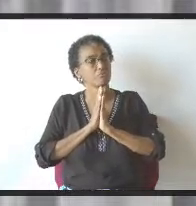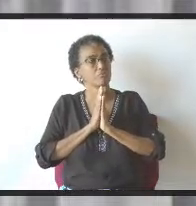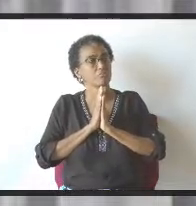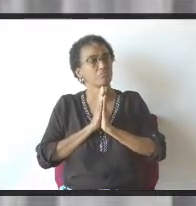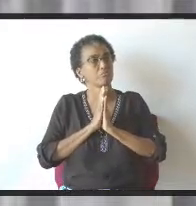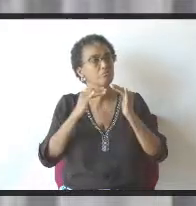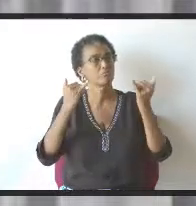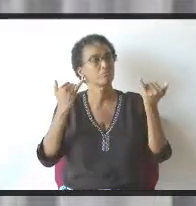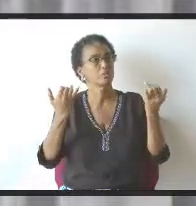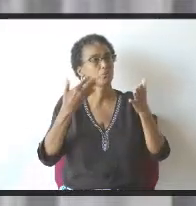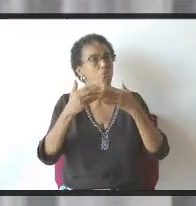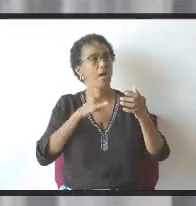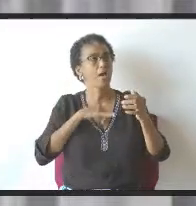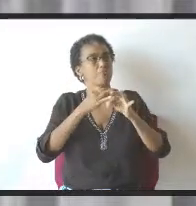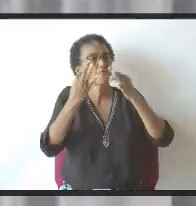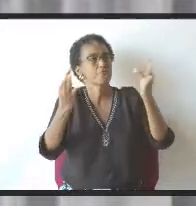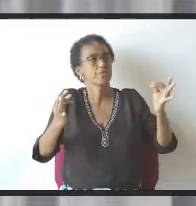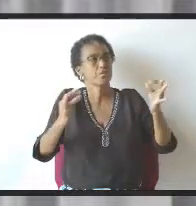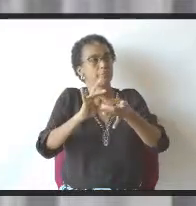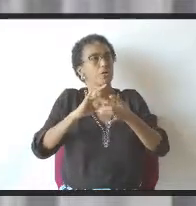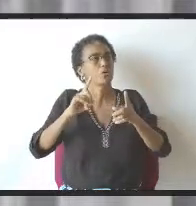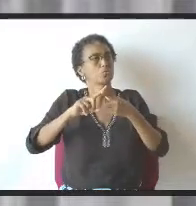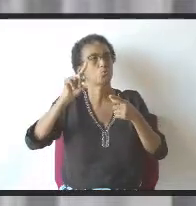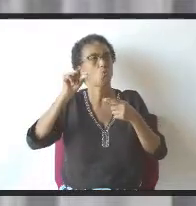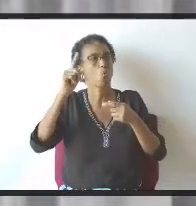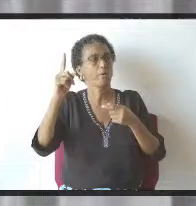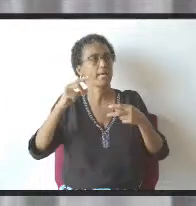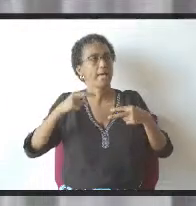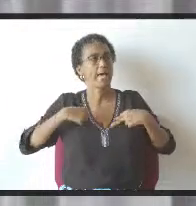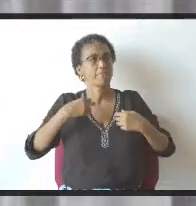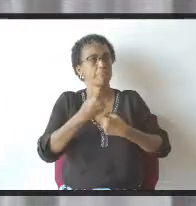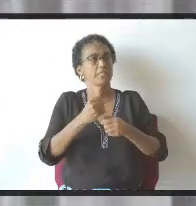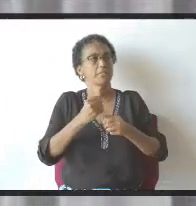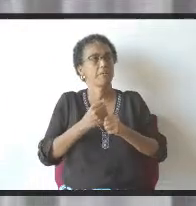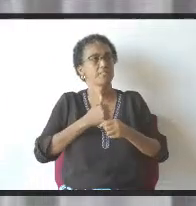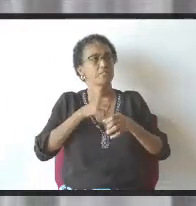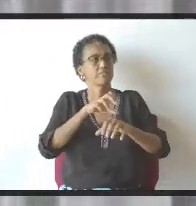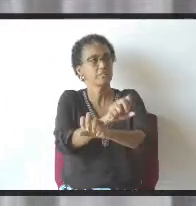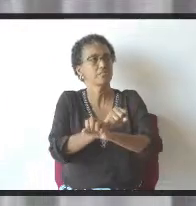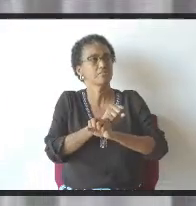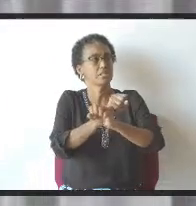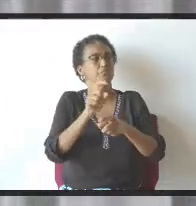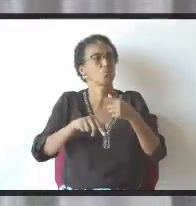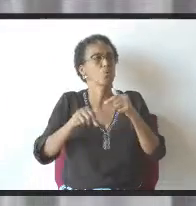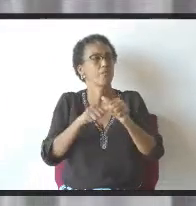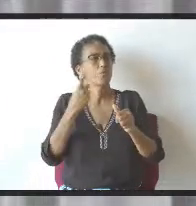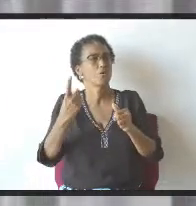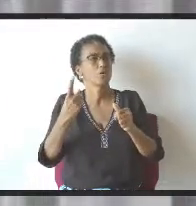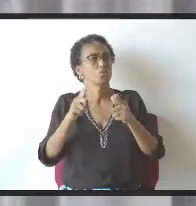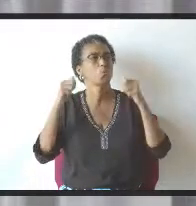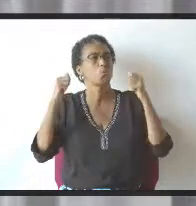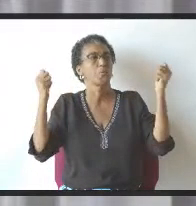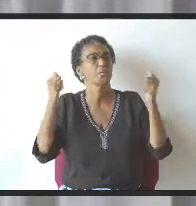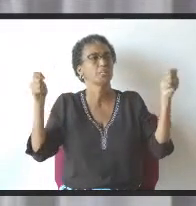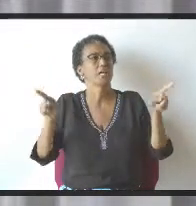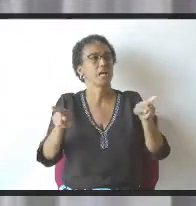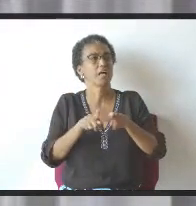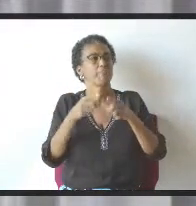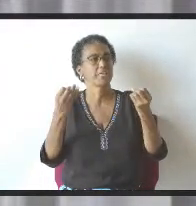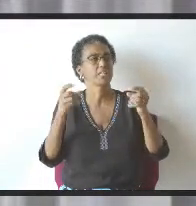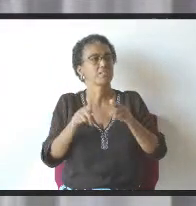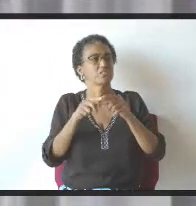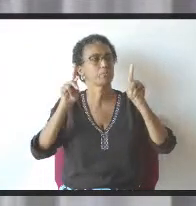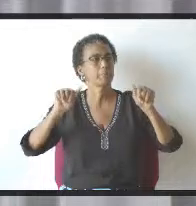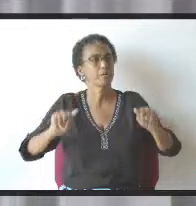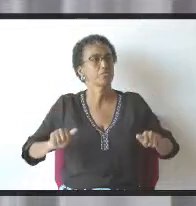Though I am free and belong to no one, I have made myself a slave to everyone to win as many as possible. To